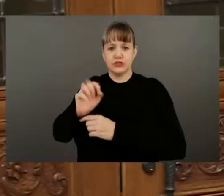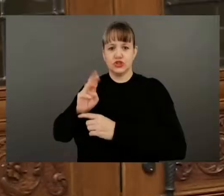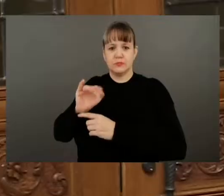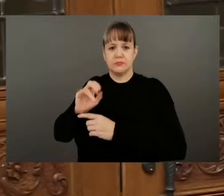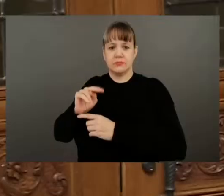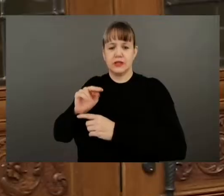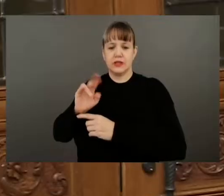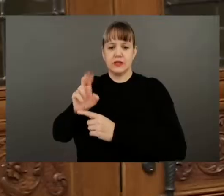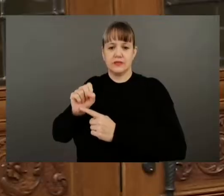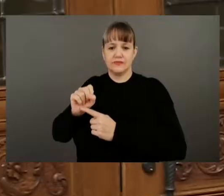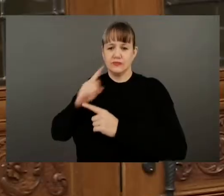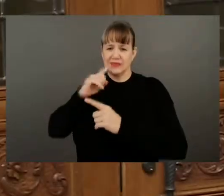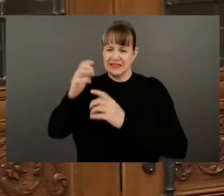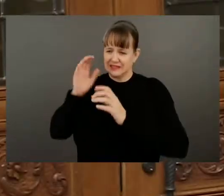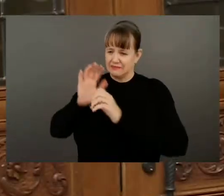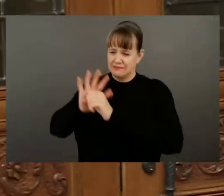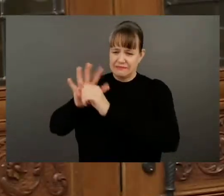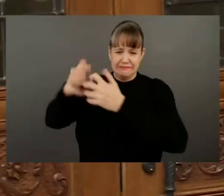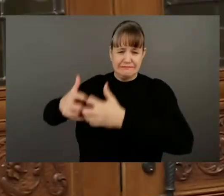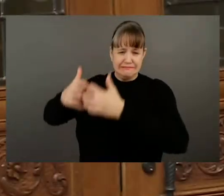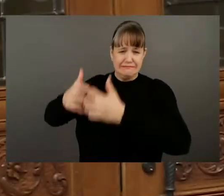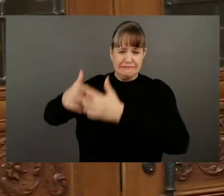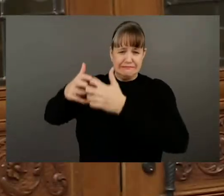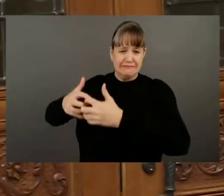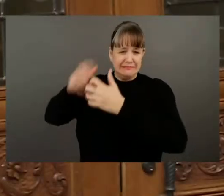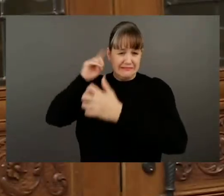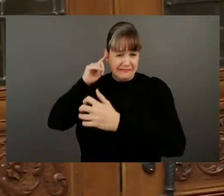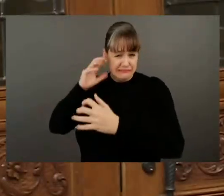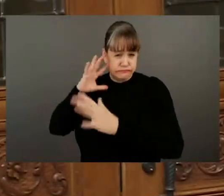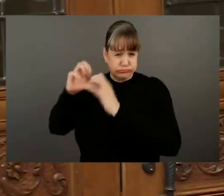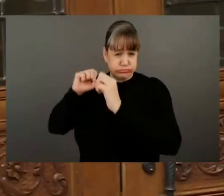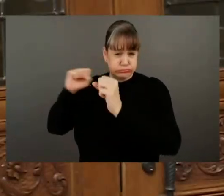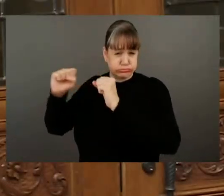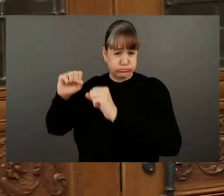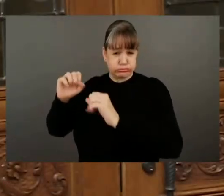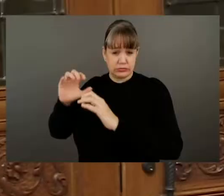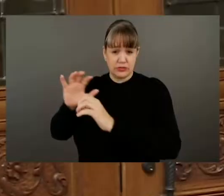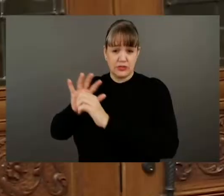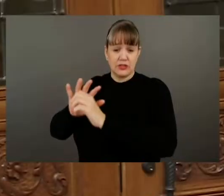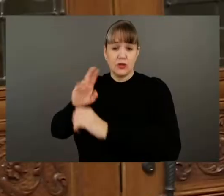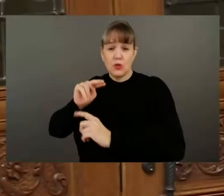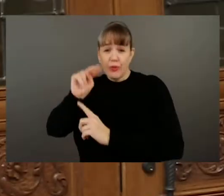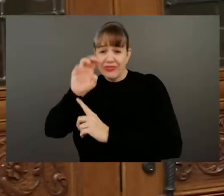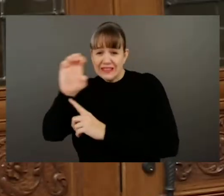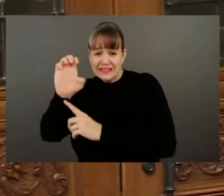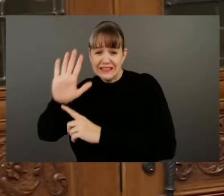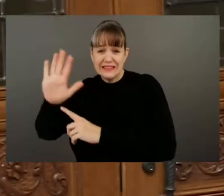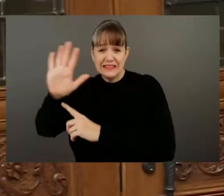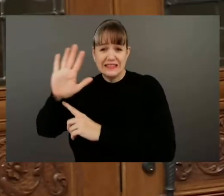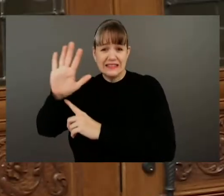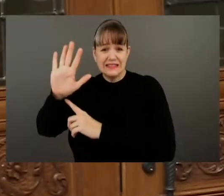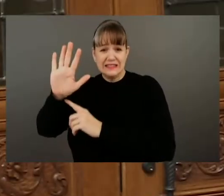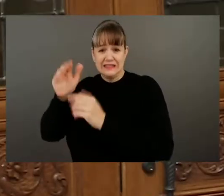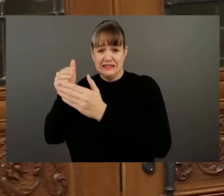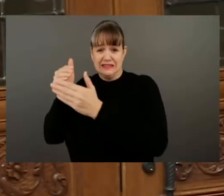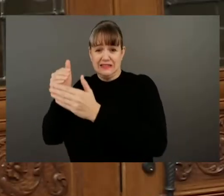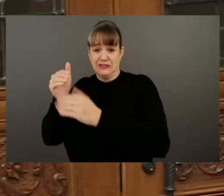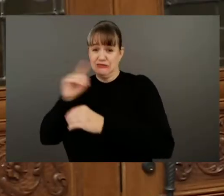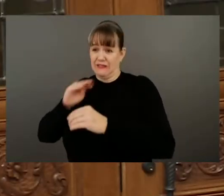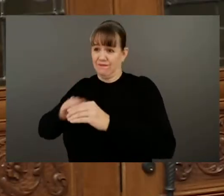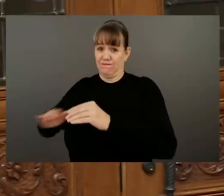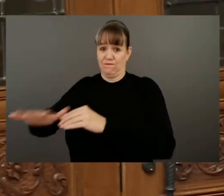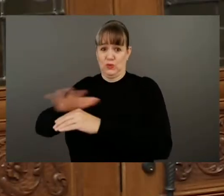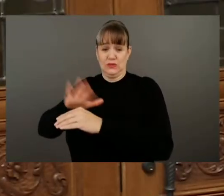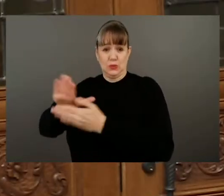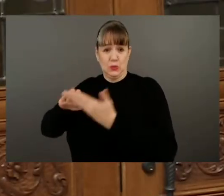to siliciums in the northwest. The significant health impacts of living next to one of these compressor stations